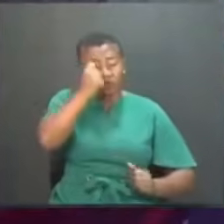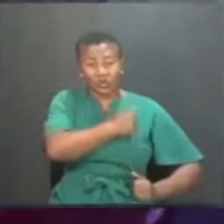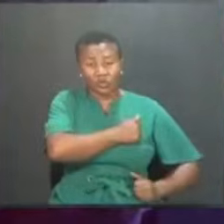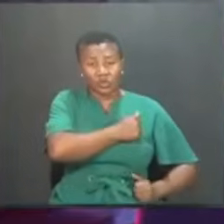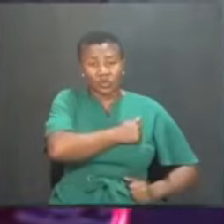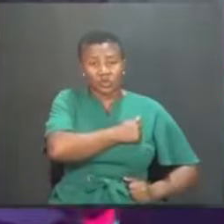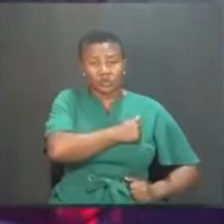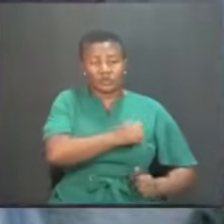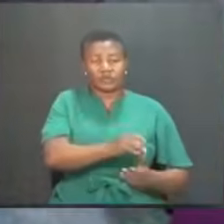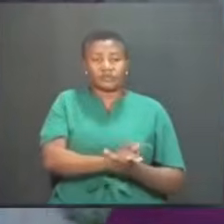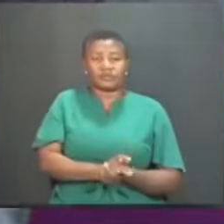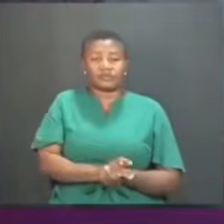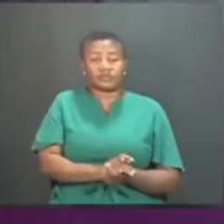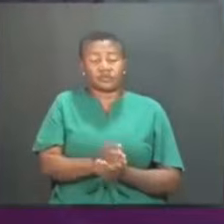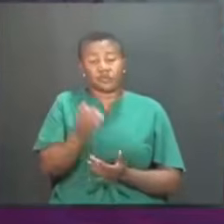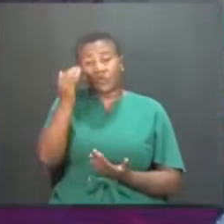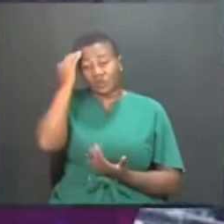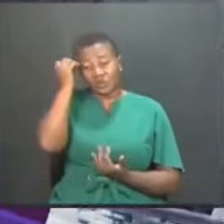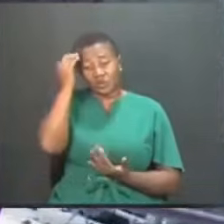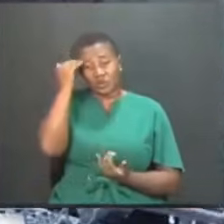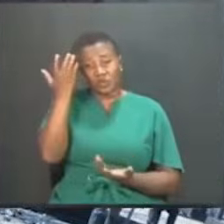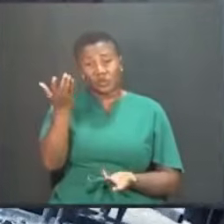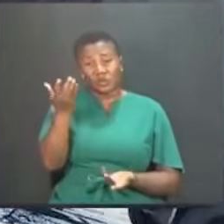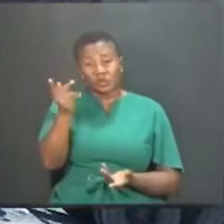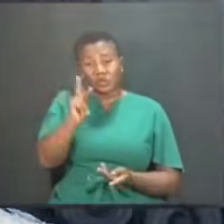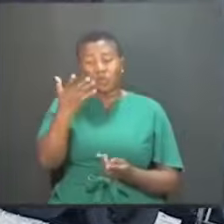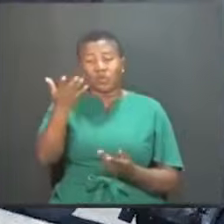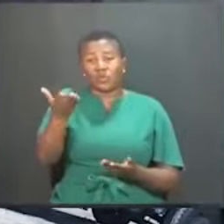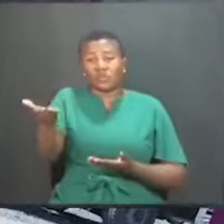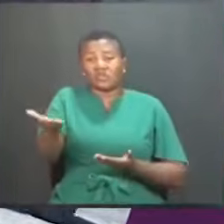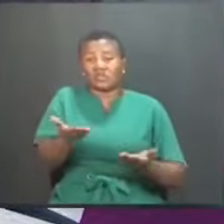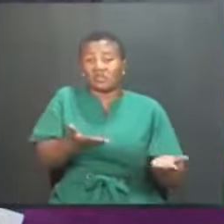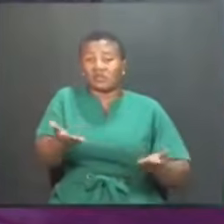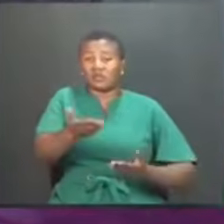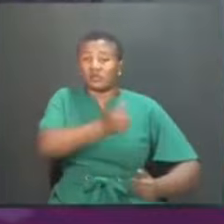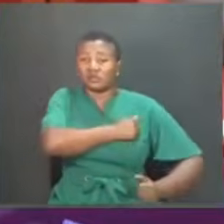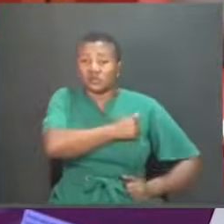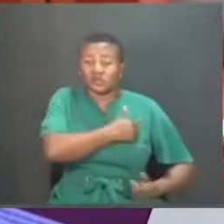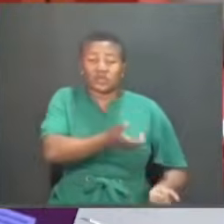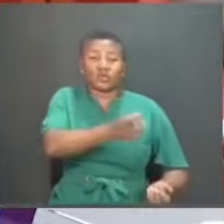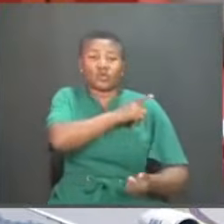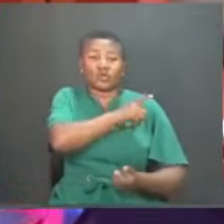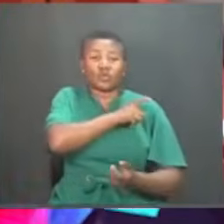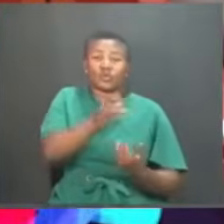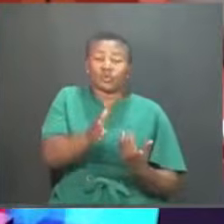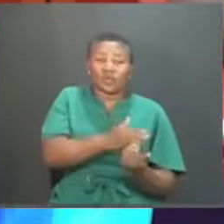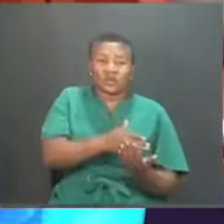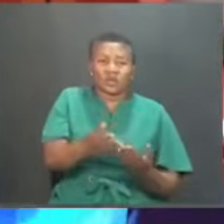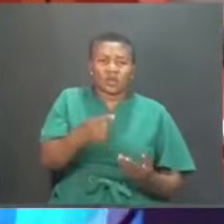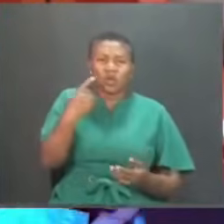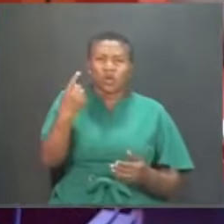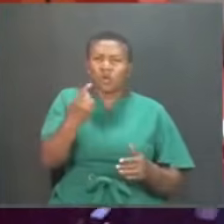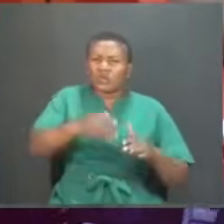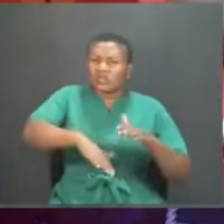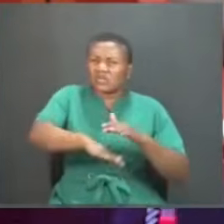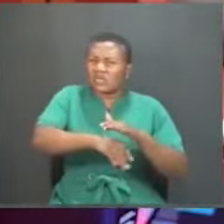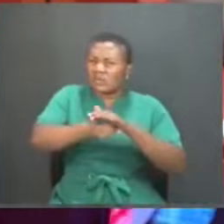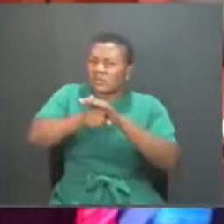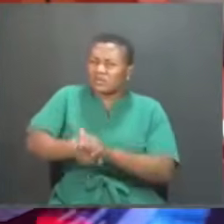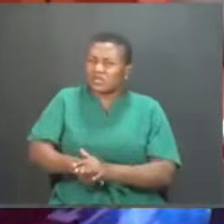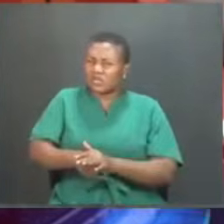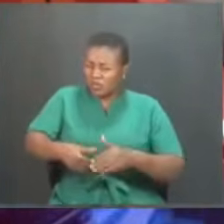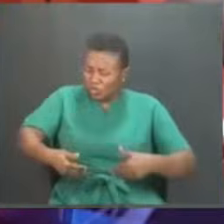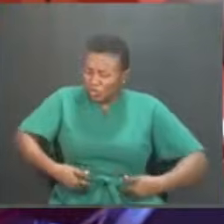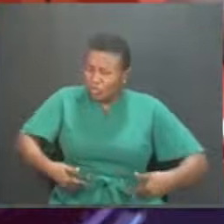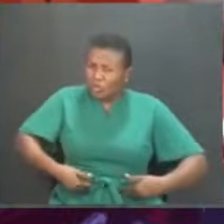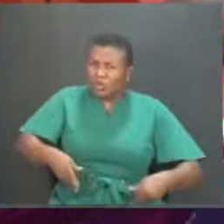people. I mean, why is it that people want to serve these Ghana Armed Forces or the police, whatever, are always put under pressure? They are young people. We